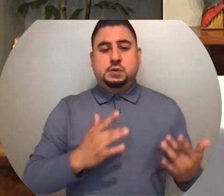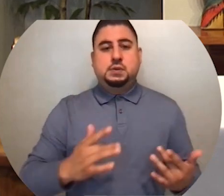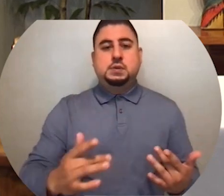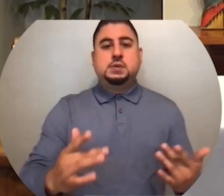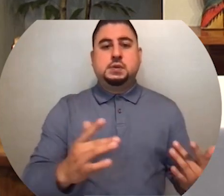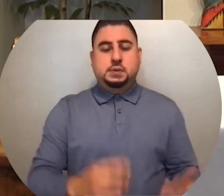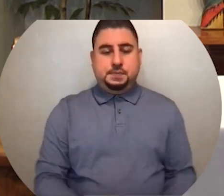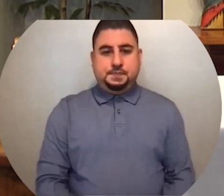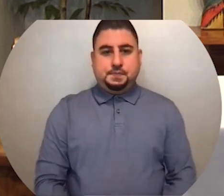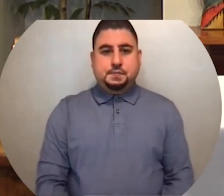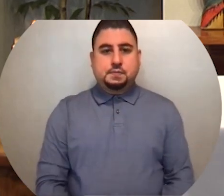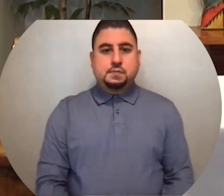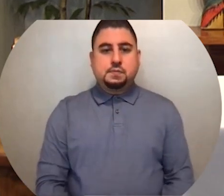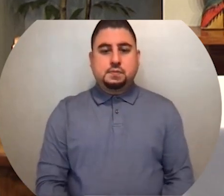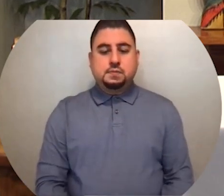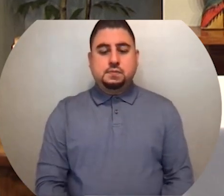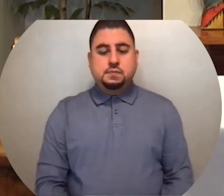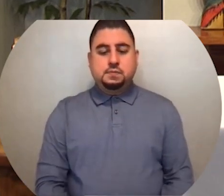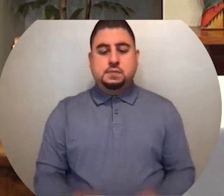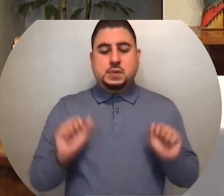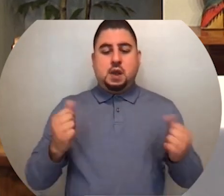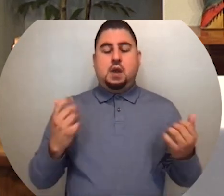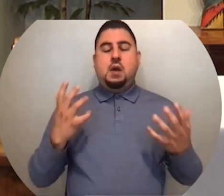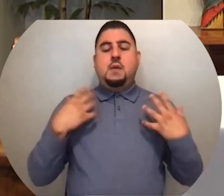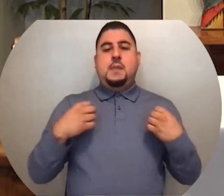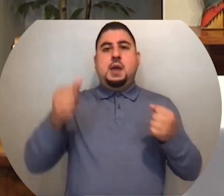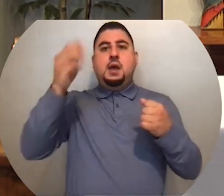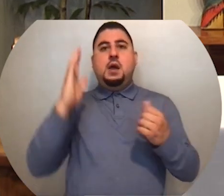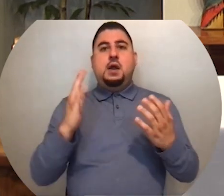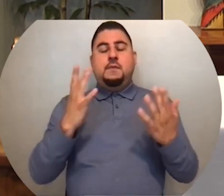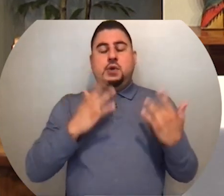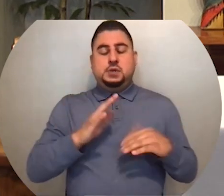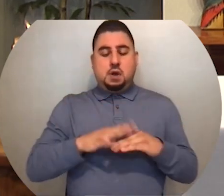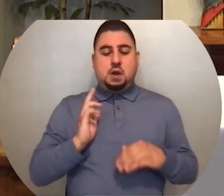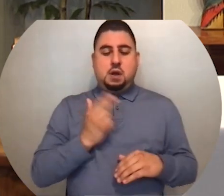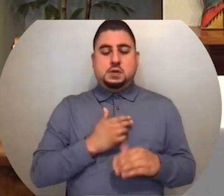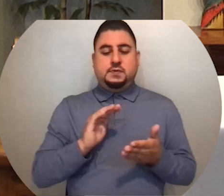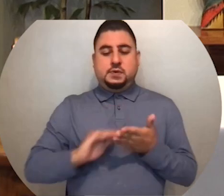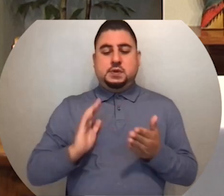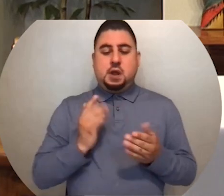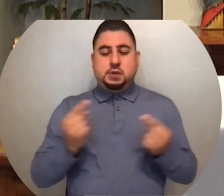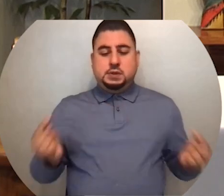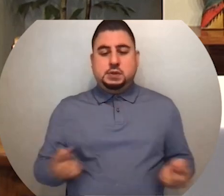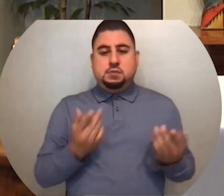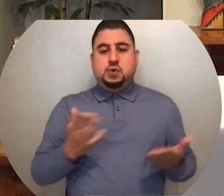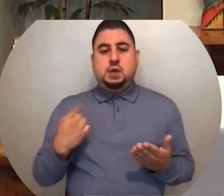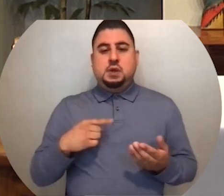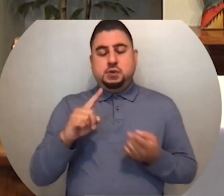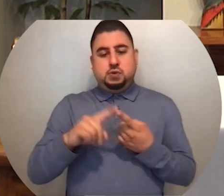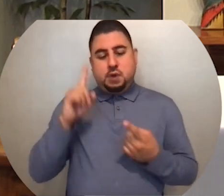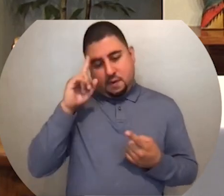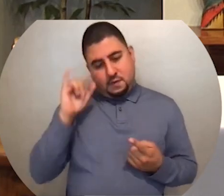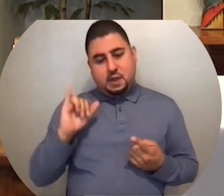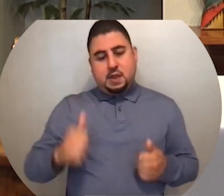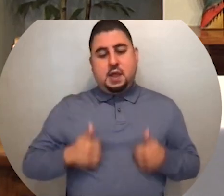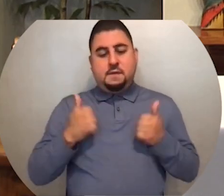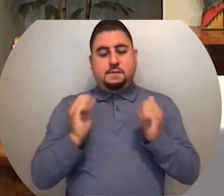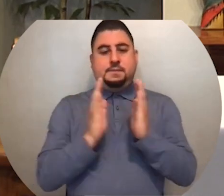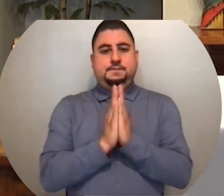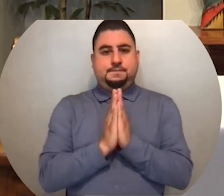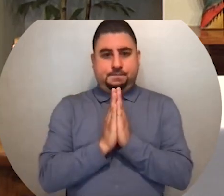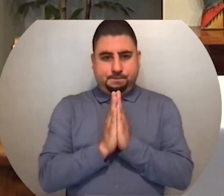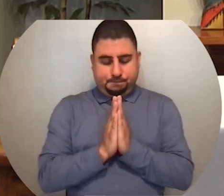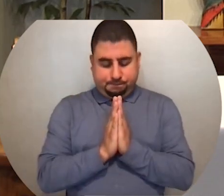mercy, Lord may almighty God have mercy on us, forgive us our sins and bring us to everlasting